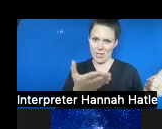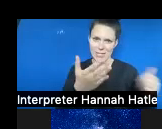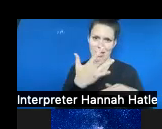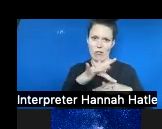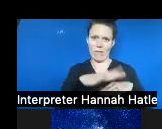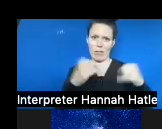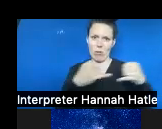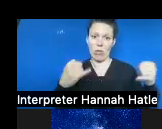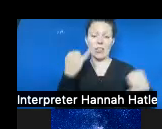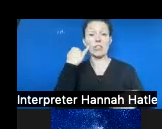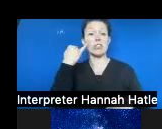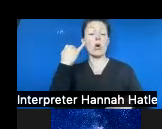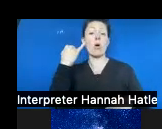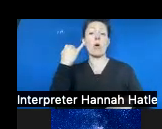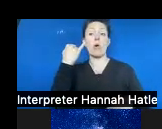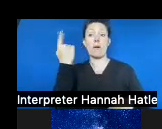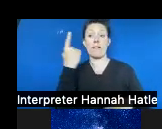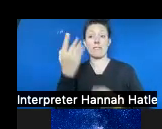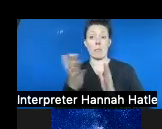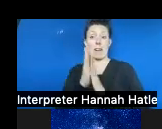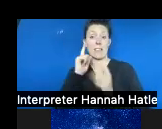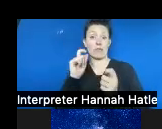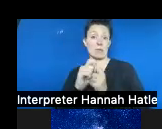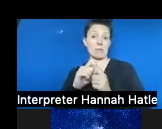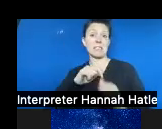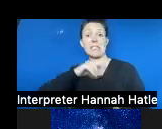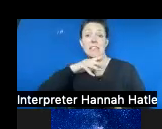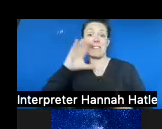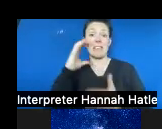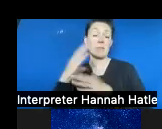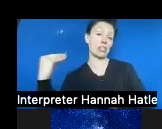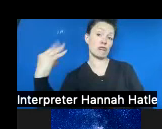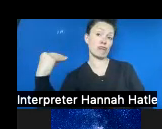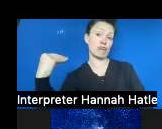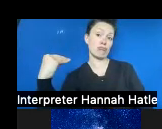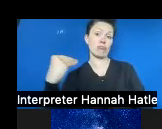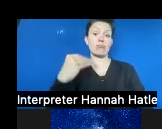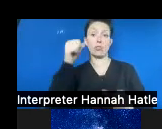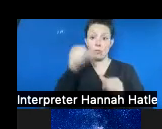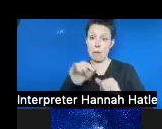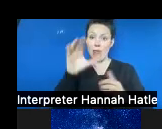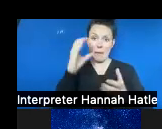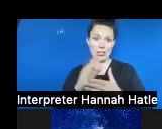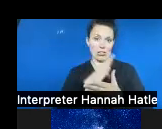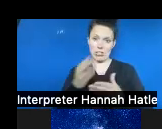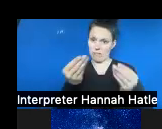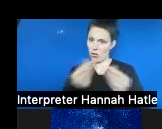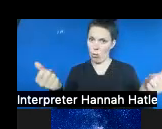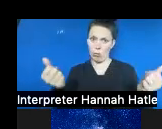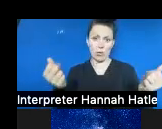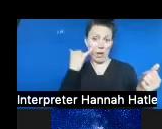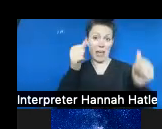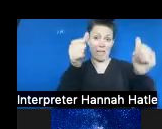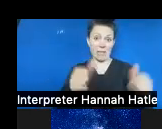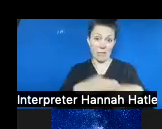to pose or send pictures, it just never goes away. And that can be a part of the recruitment, which can be, like I